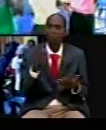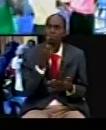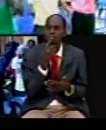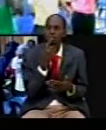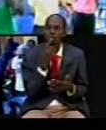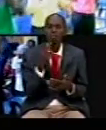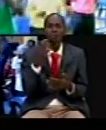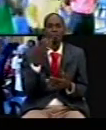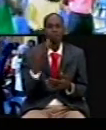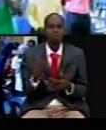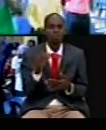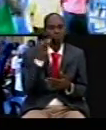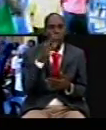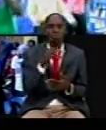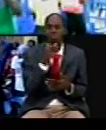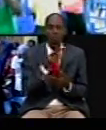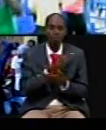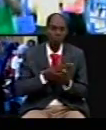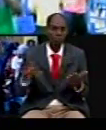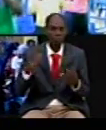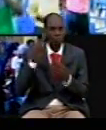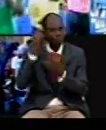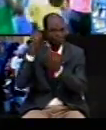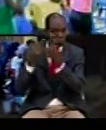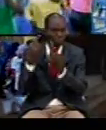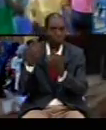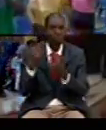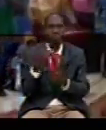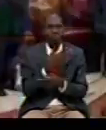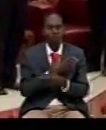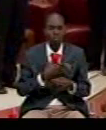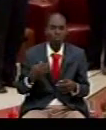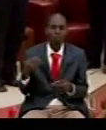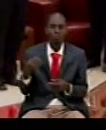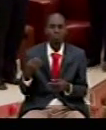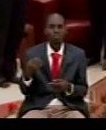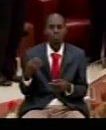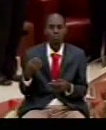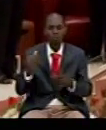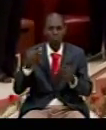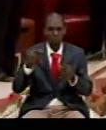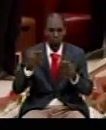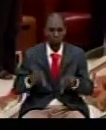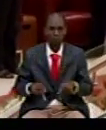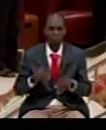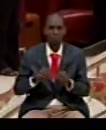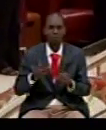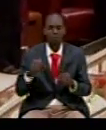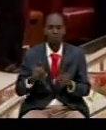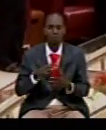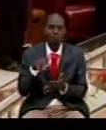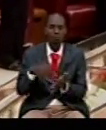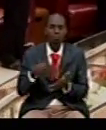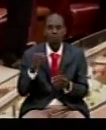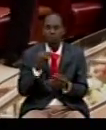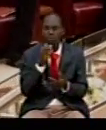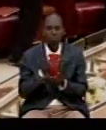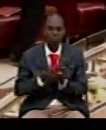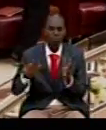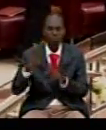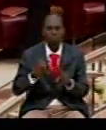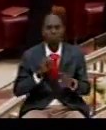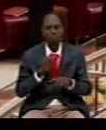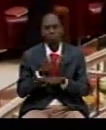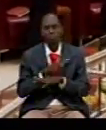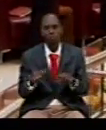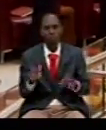a woman of unclean thoughts. And I dwell in the midst of unclean people. I don't appreciate all